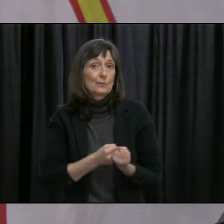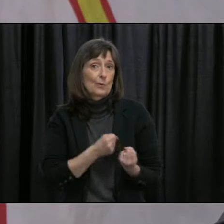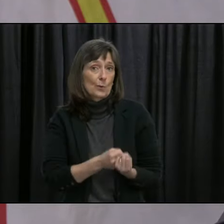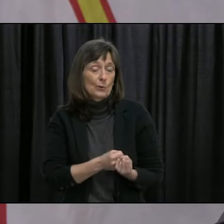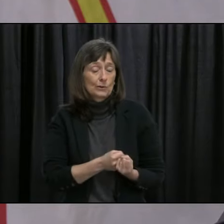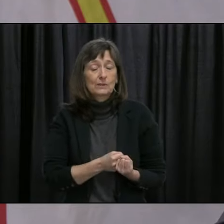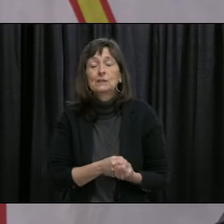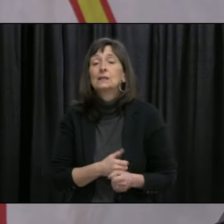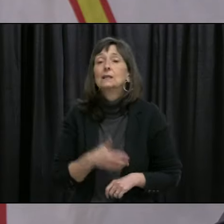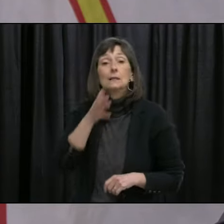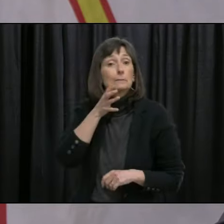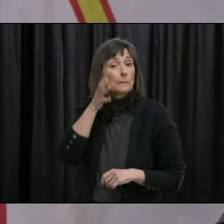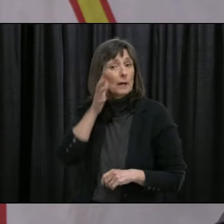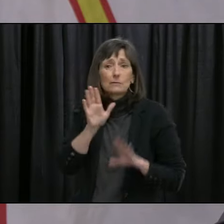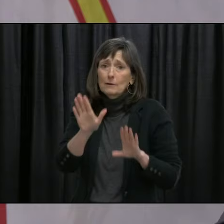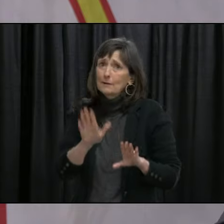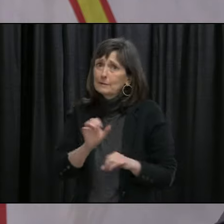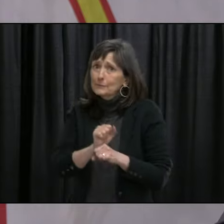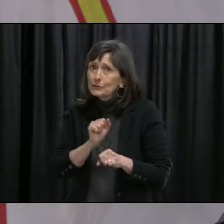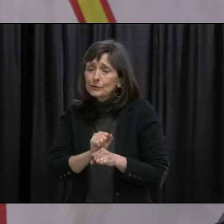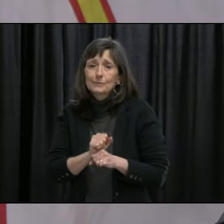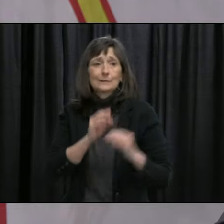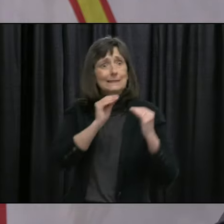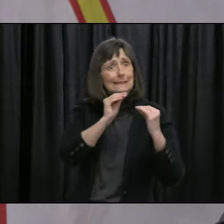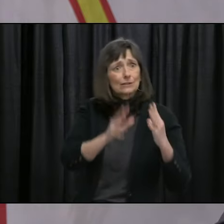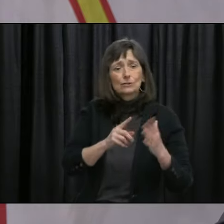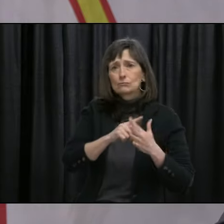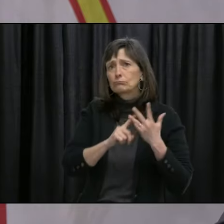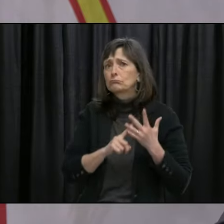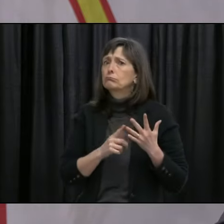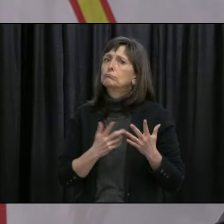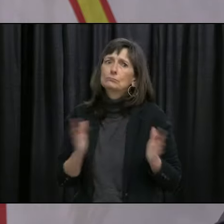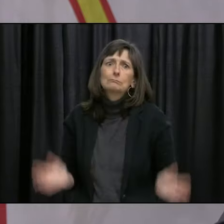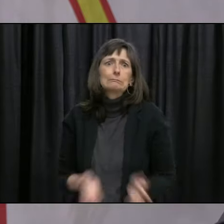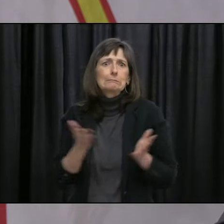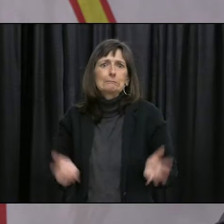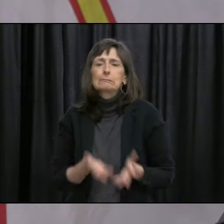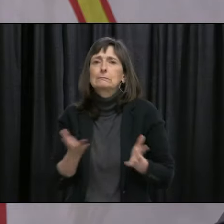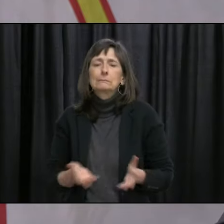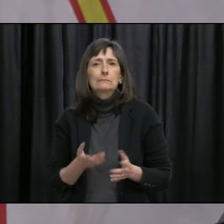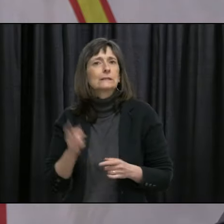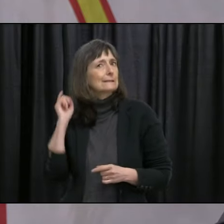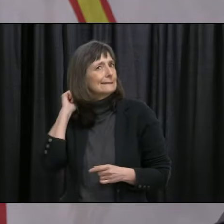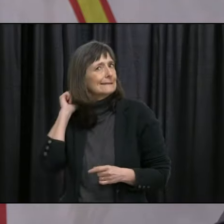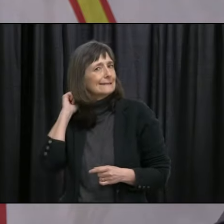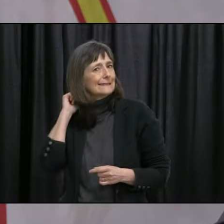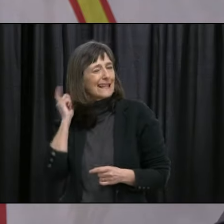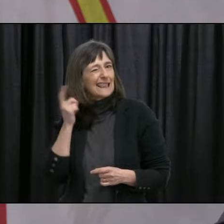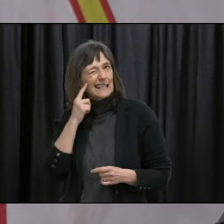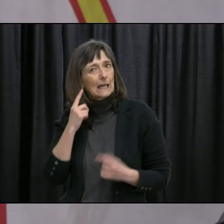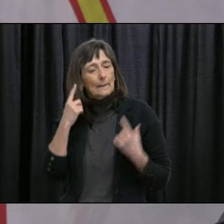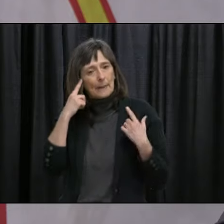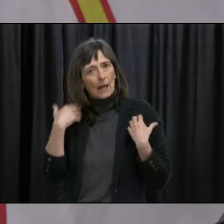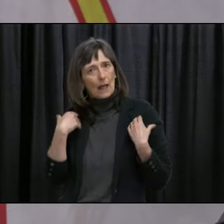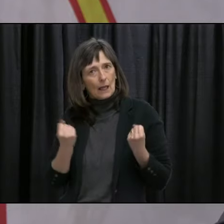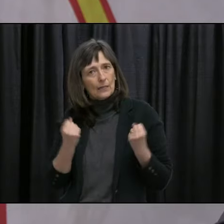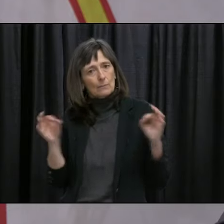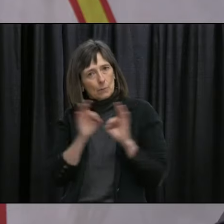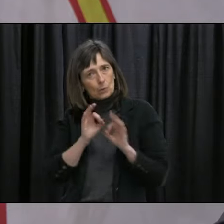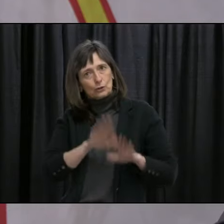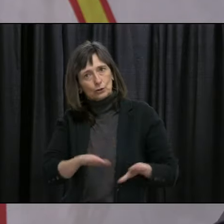think there's a lot of great examples of where teachers have done a real good job with this in the back of their mind, that mental health is